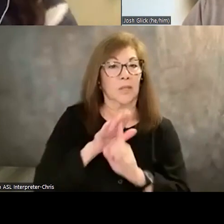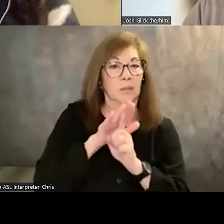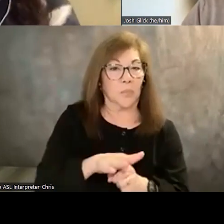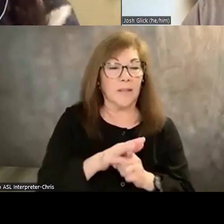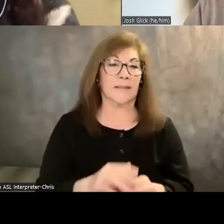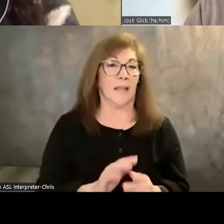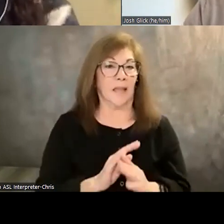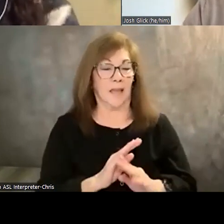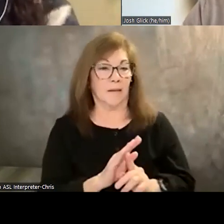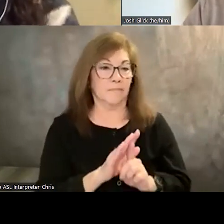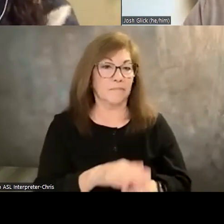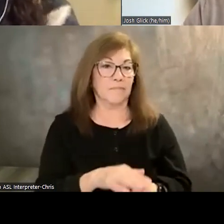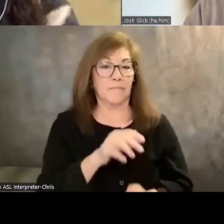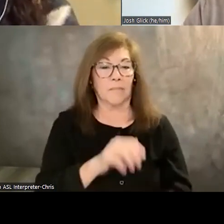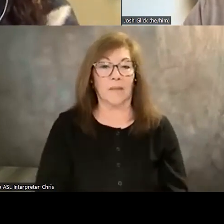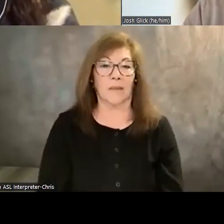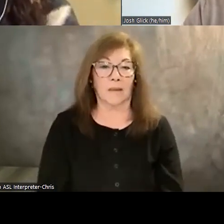silenced, which I'm sure we'll get into more.